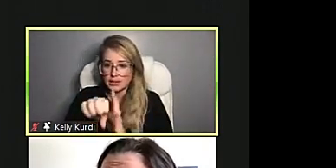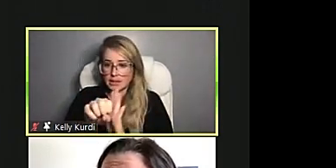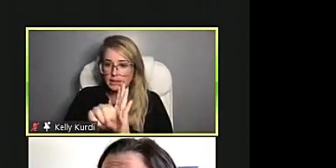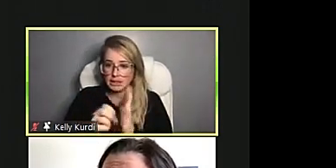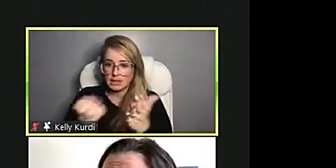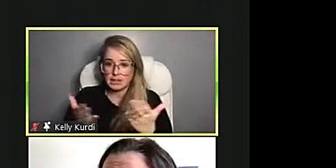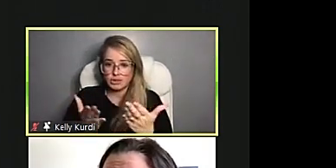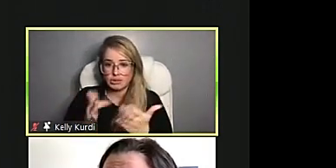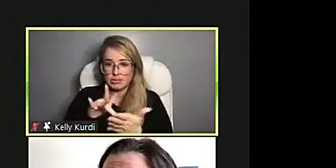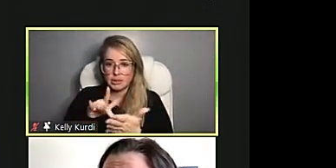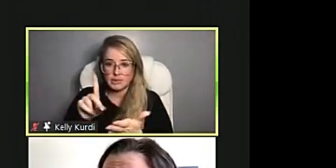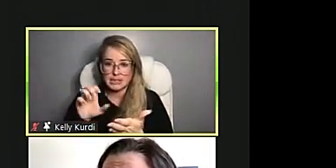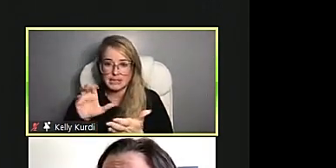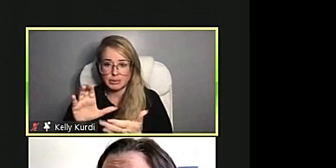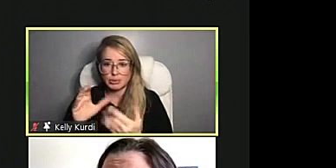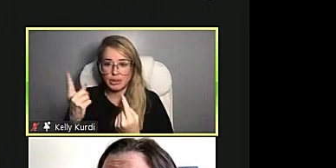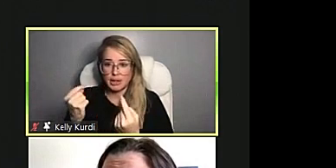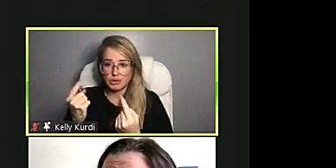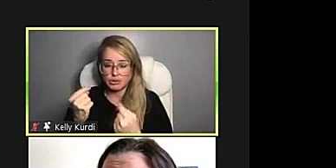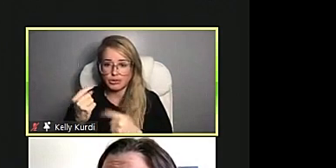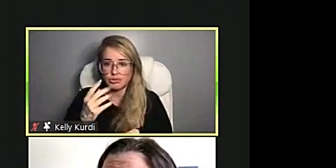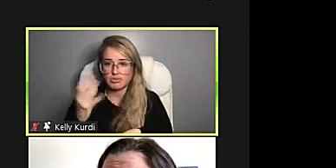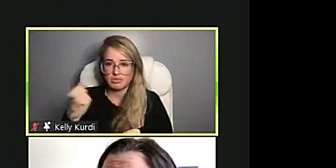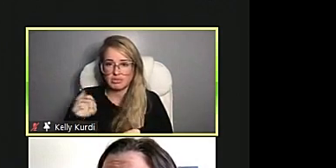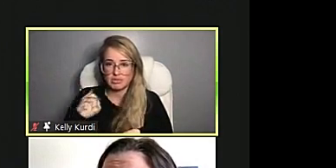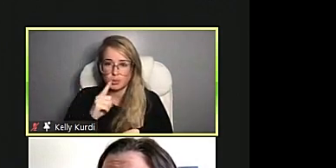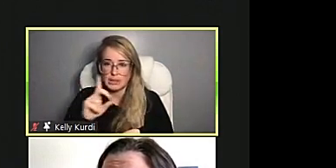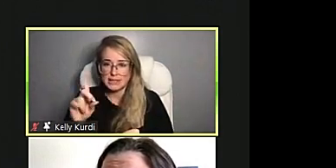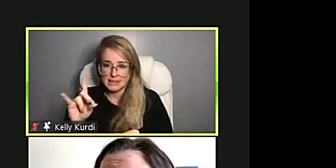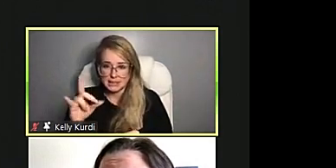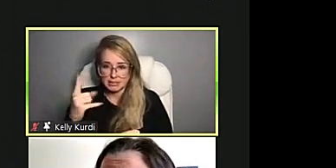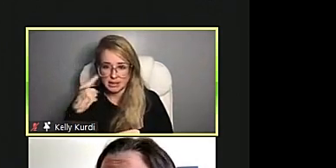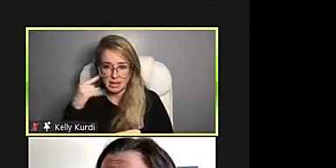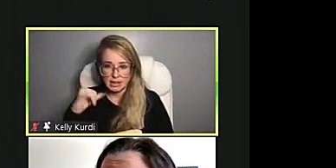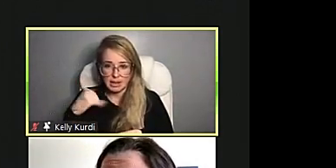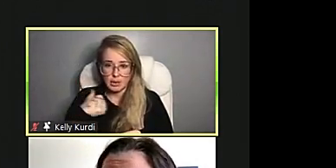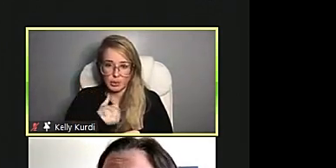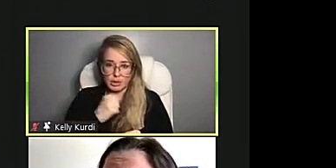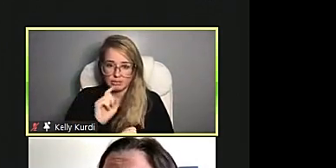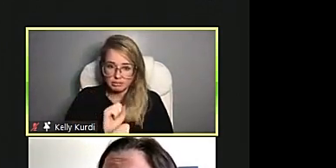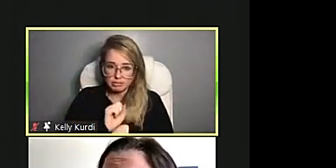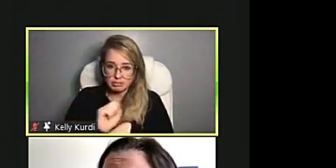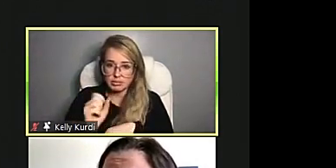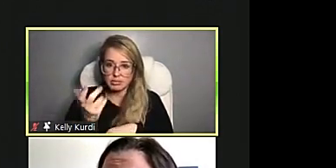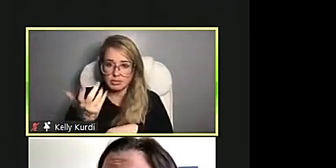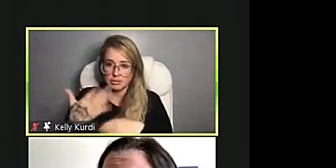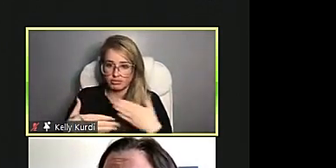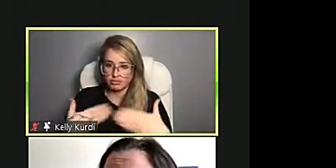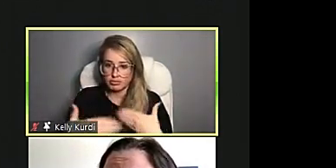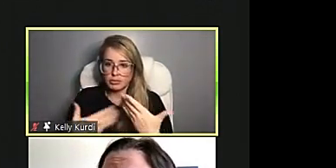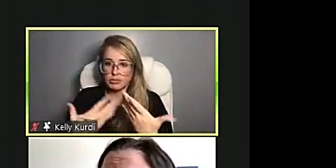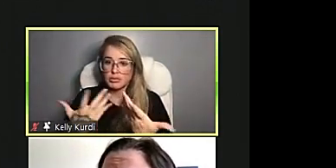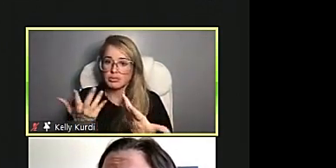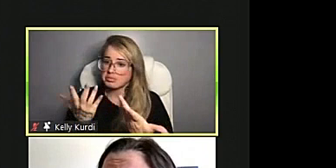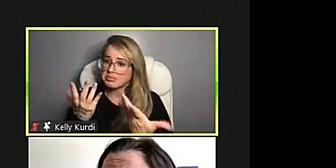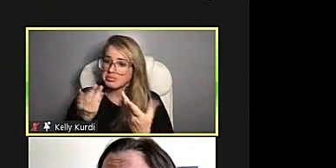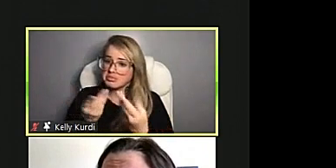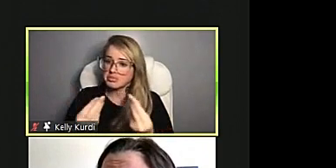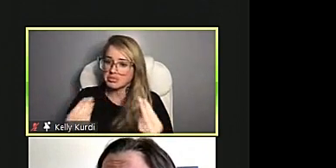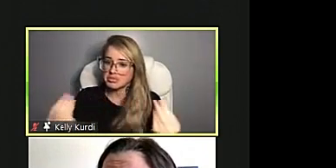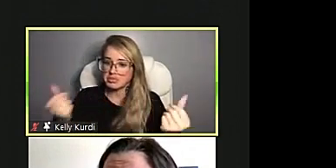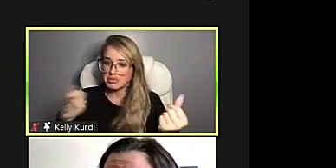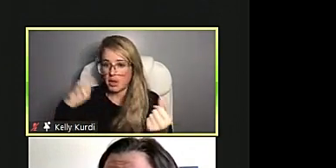the middle of December last year, I really did think that we're moving beyond this part of